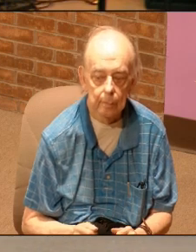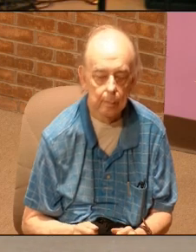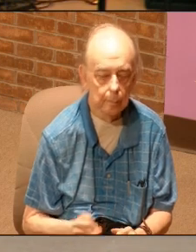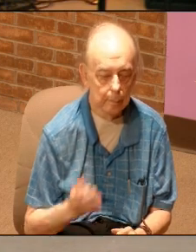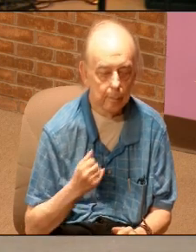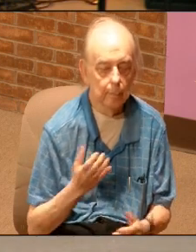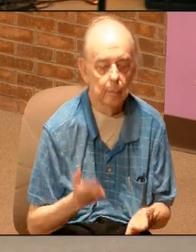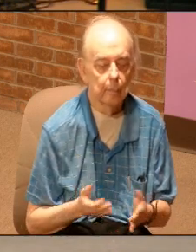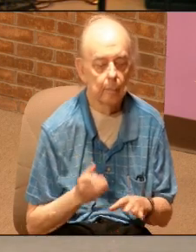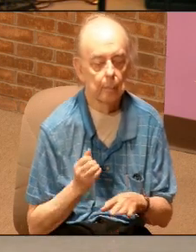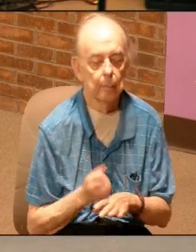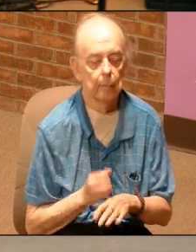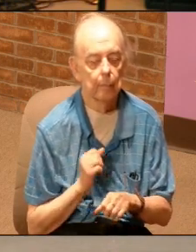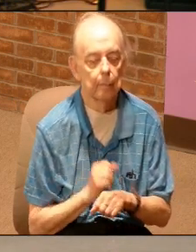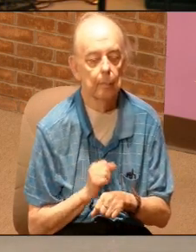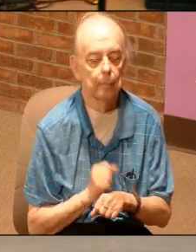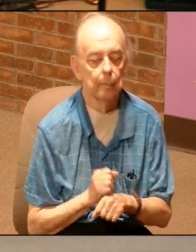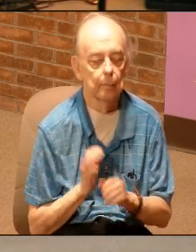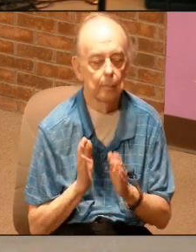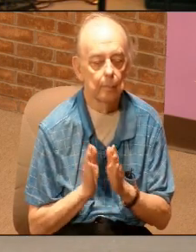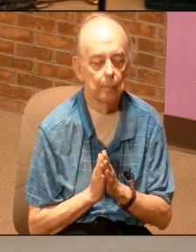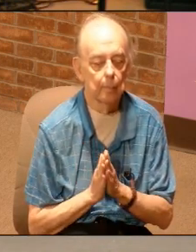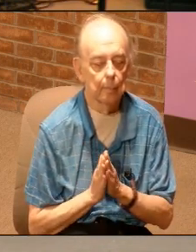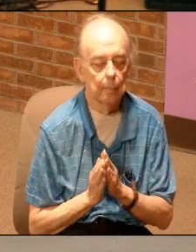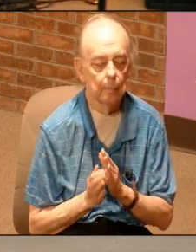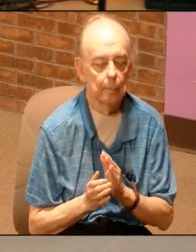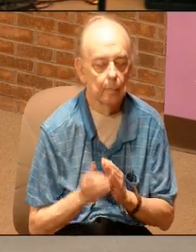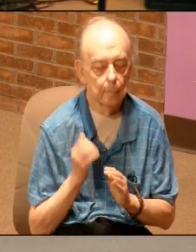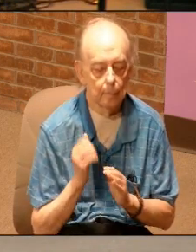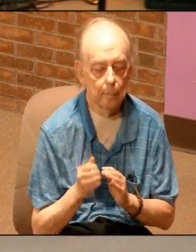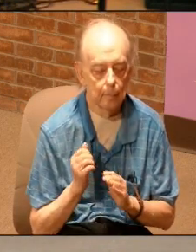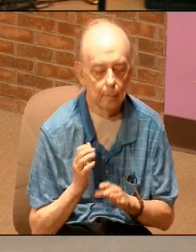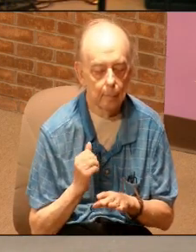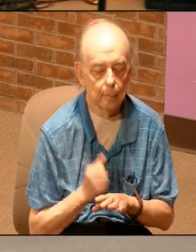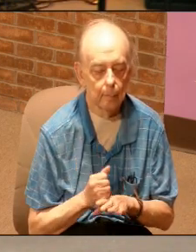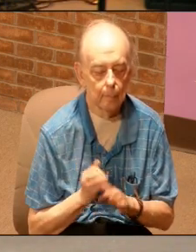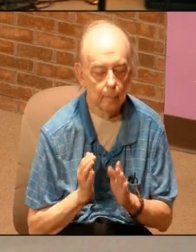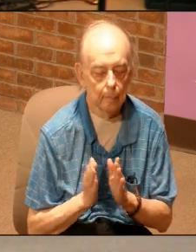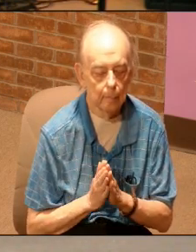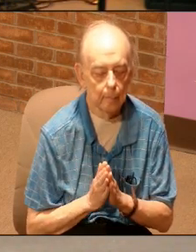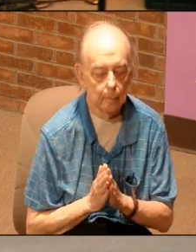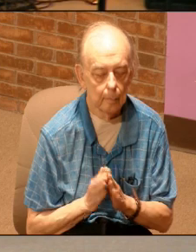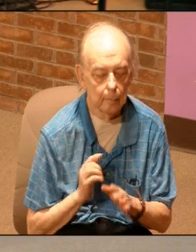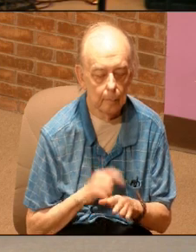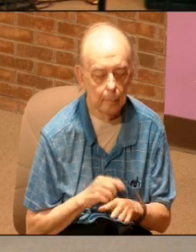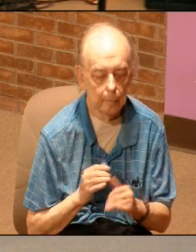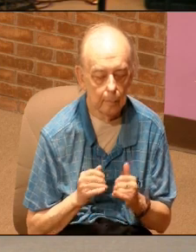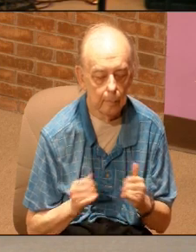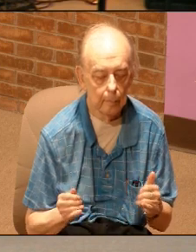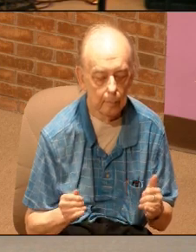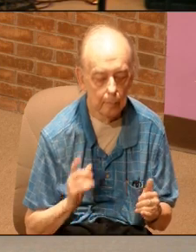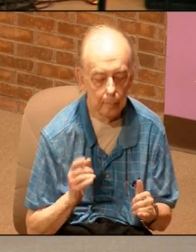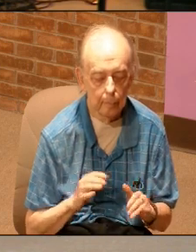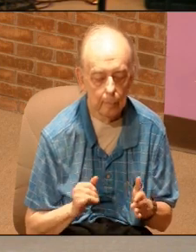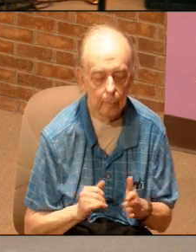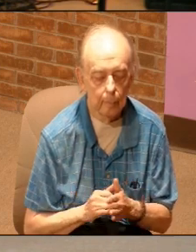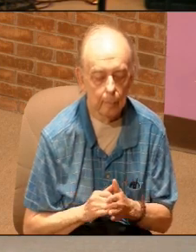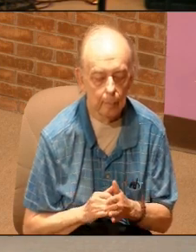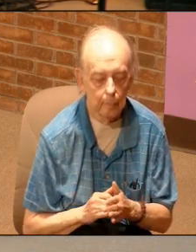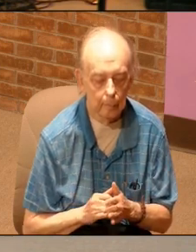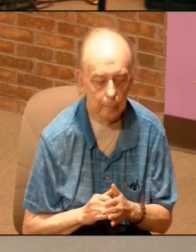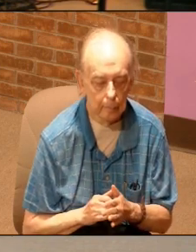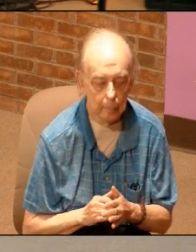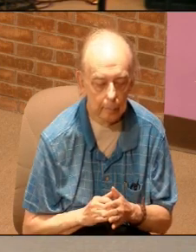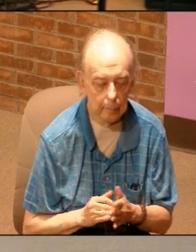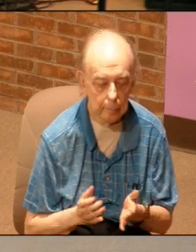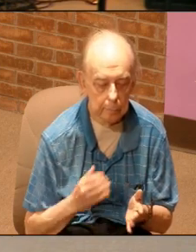If I want to set up the habit of praying every day, and I set up a timeline that says, okay, I'm going to do this, and I'm